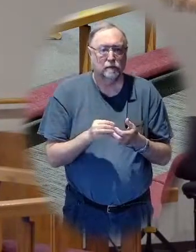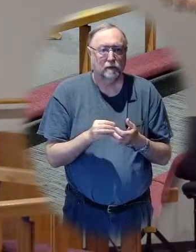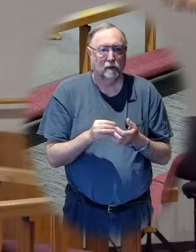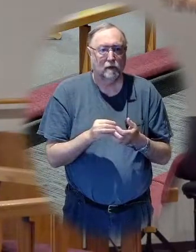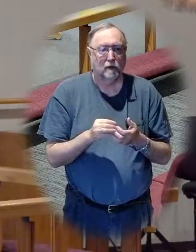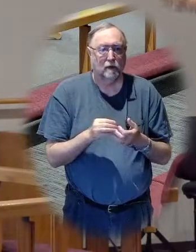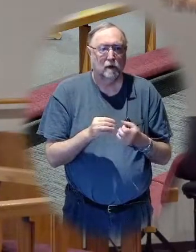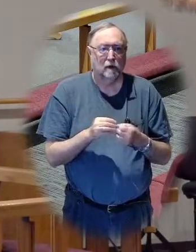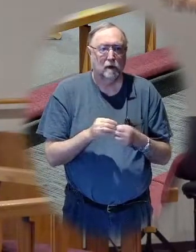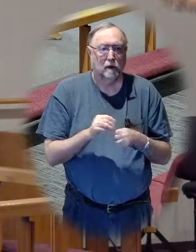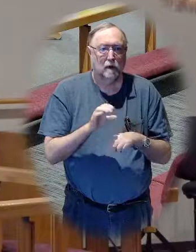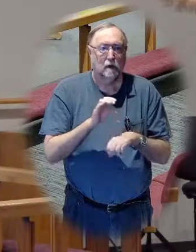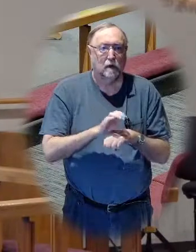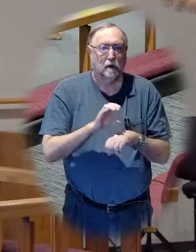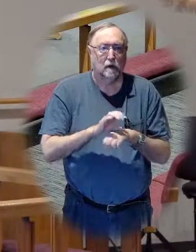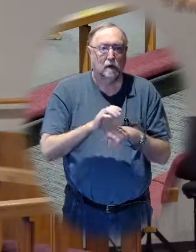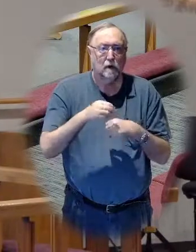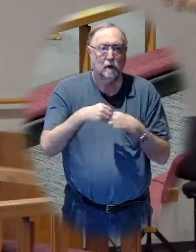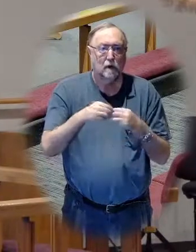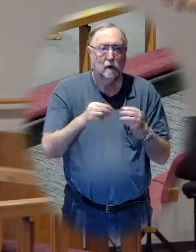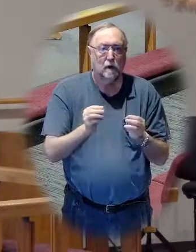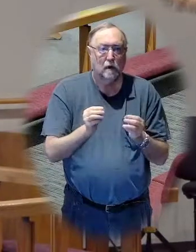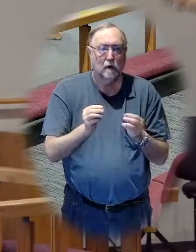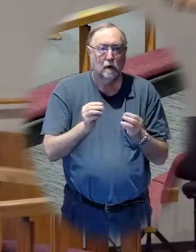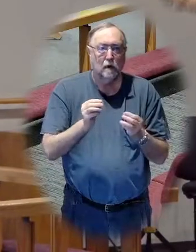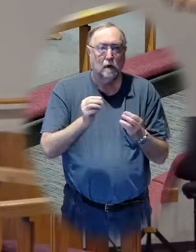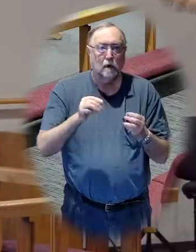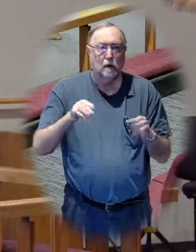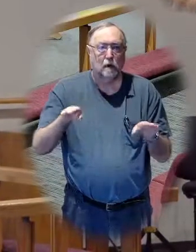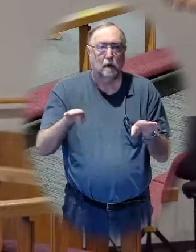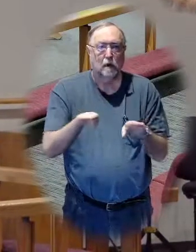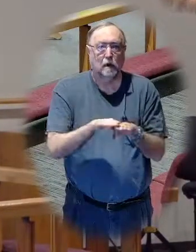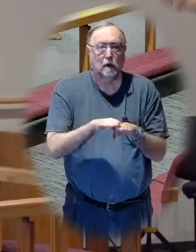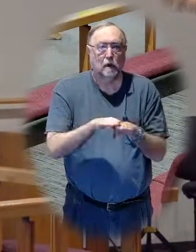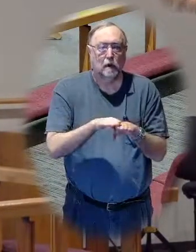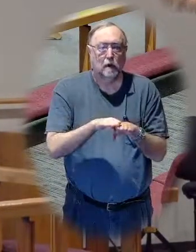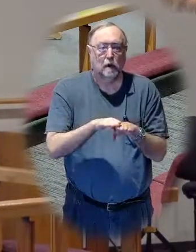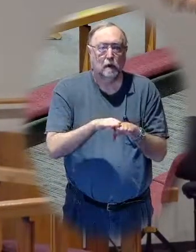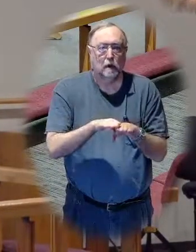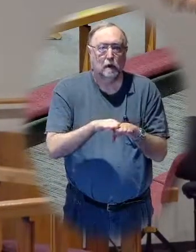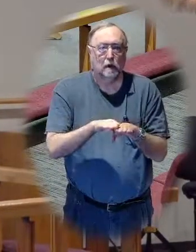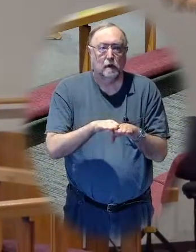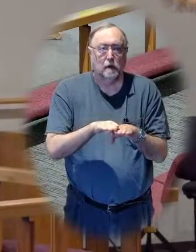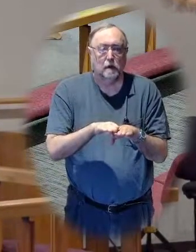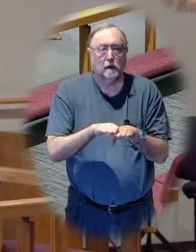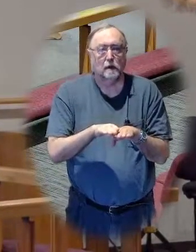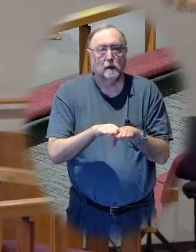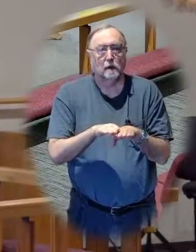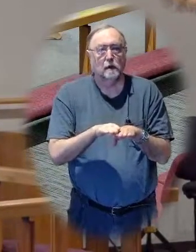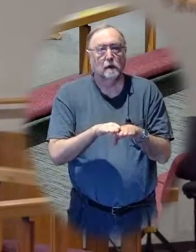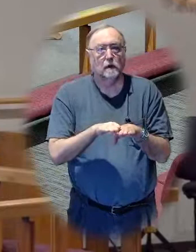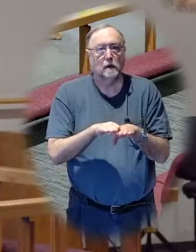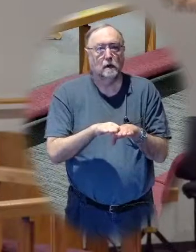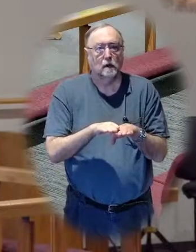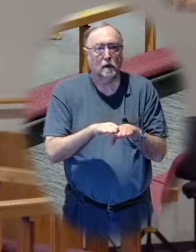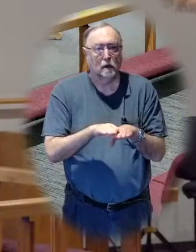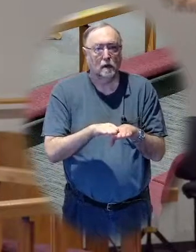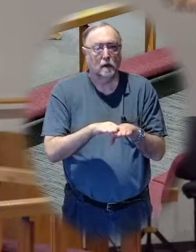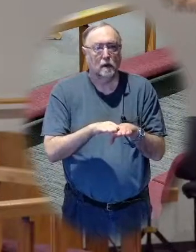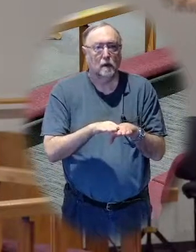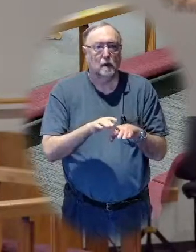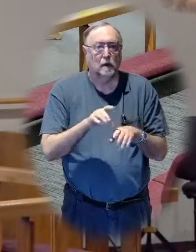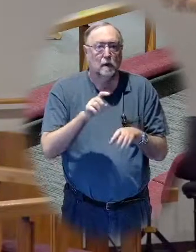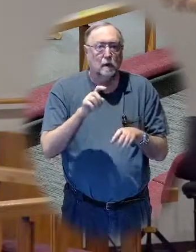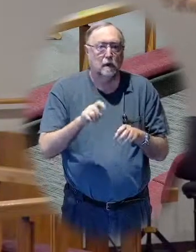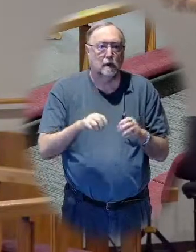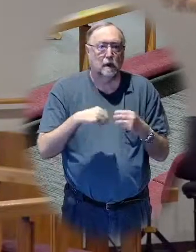the church office is scheduled to be closed. It's been quite a few weeks here, and we just need to